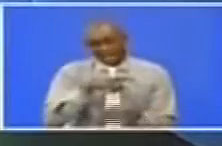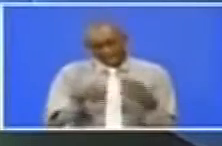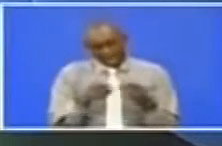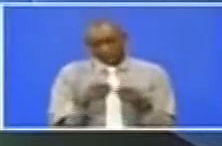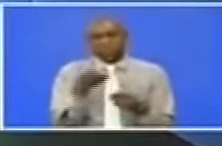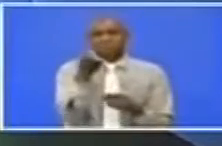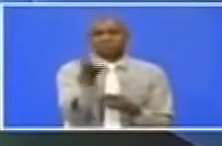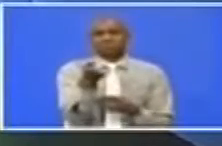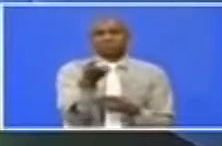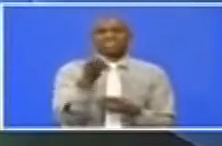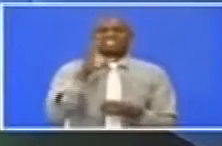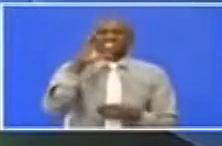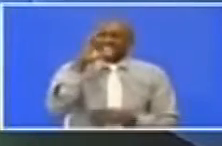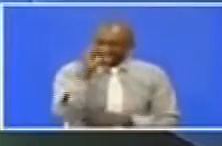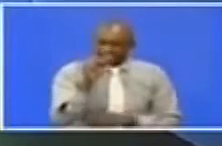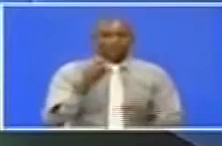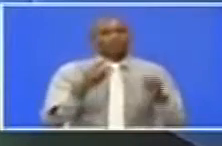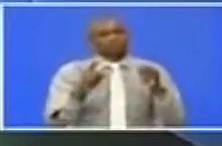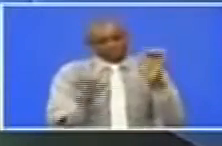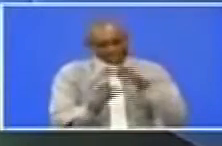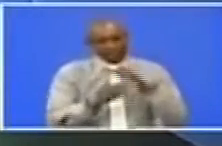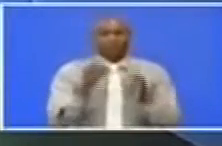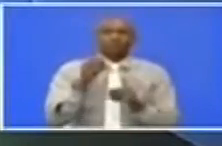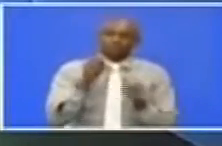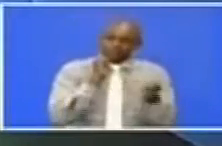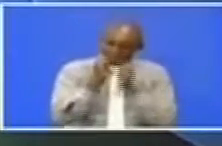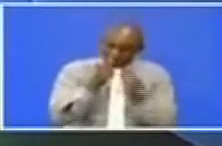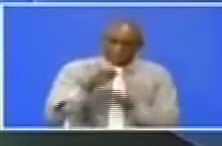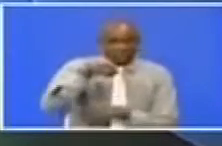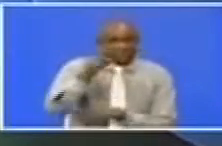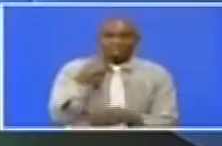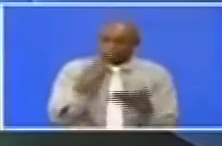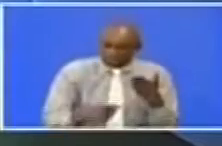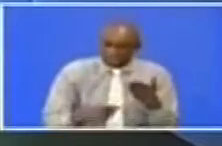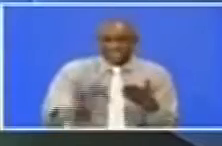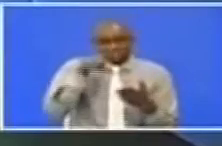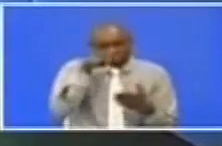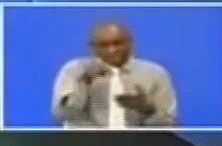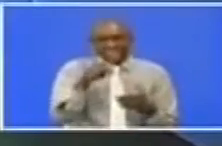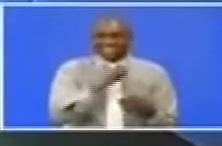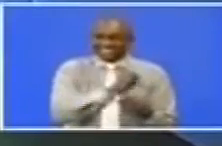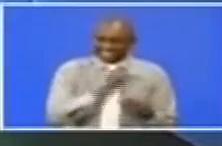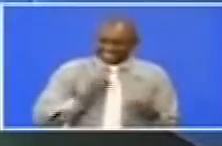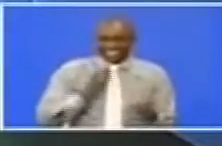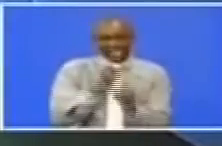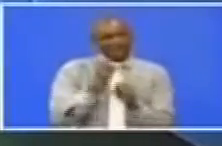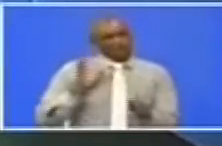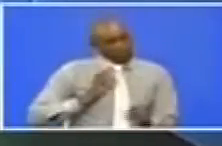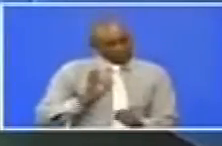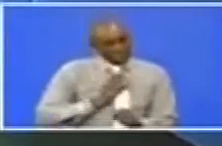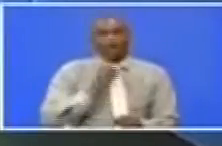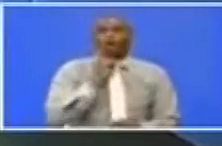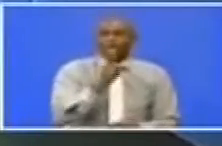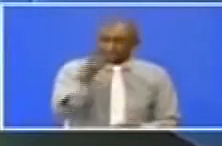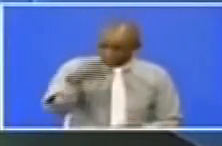Harambee Stars, where Cabinet Secretary for Sports, Culture and Arts, Dr Hassan Wario, honored a date with the Senate Labour Committee that had summoned